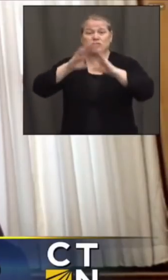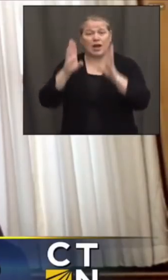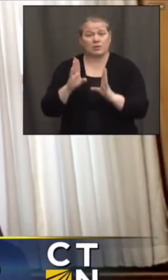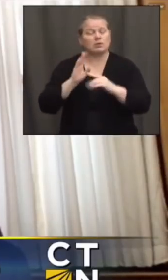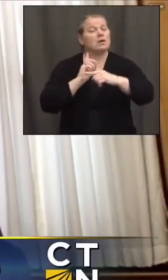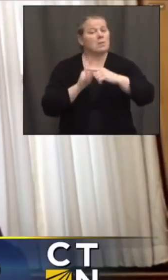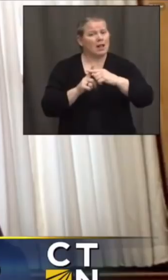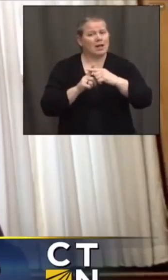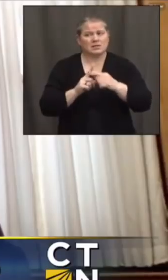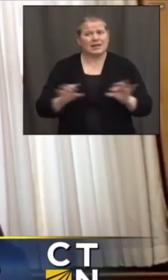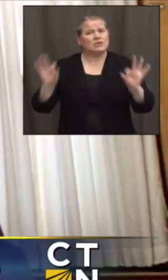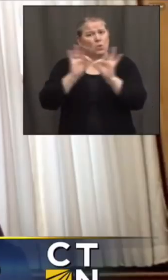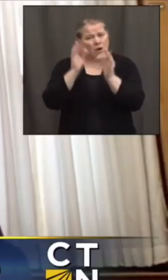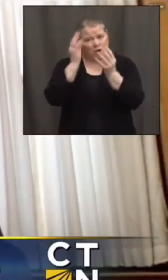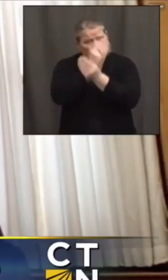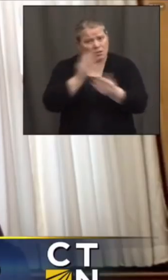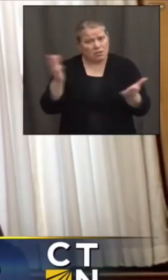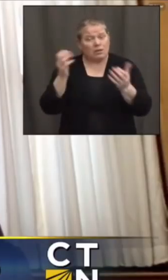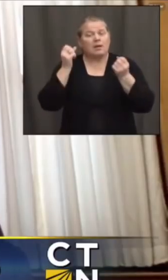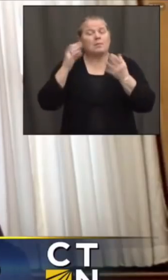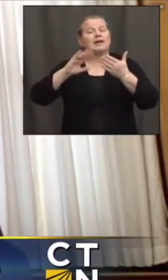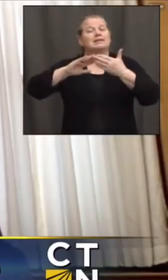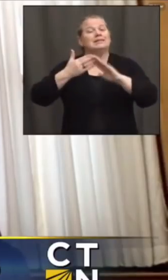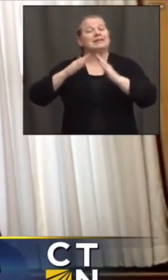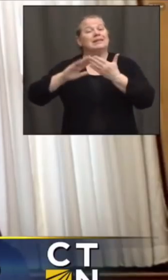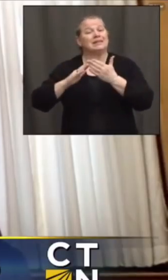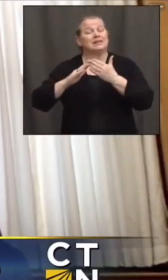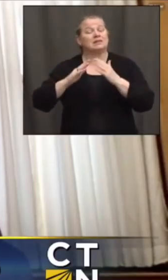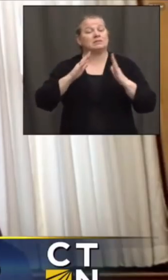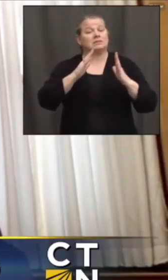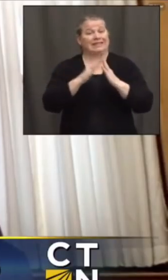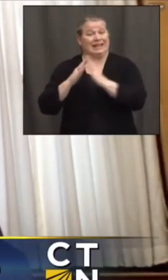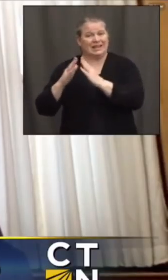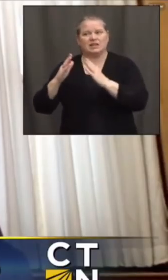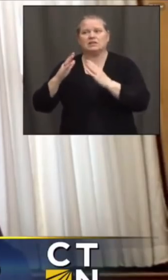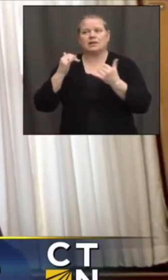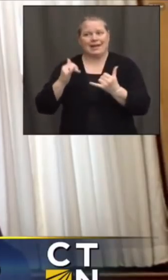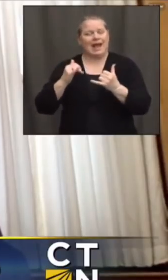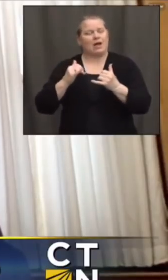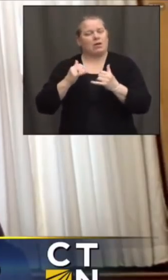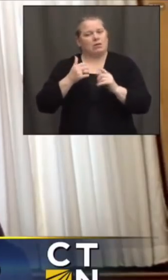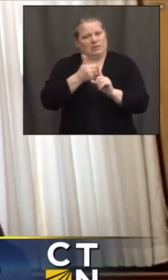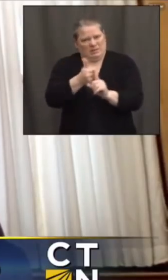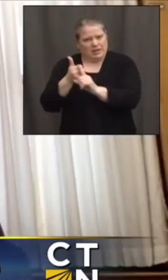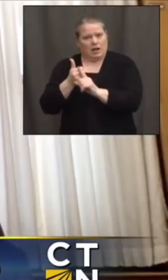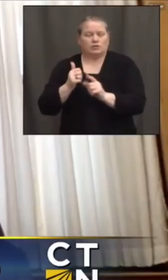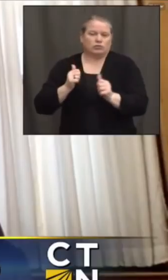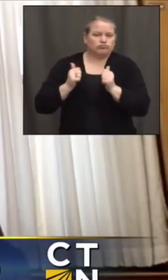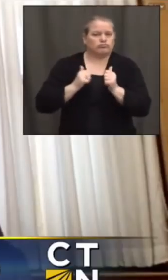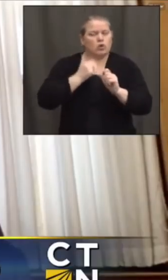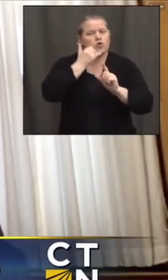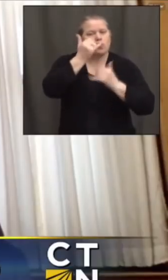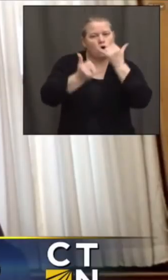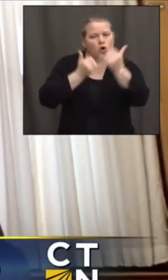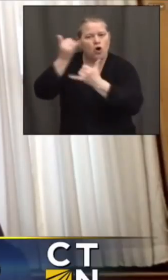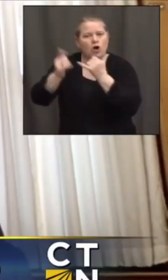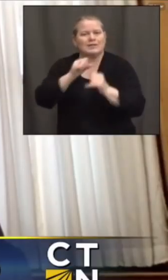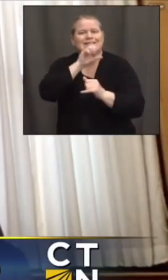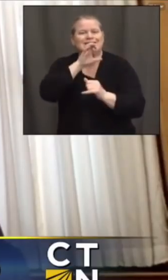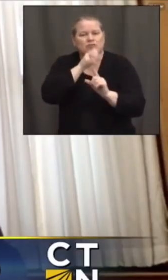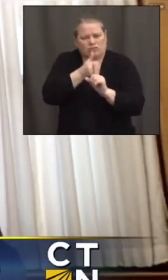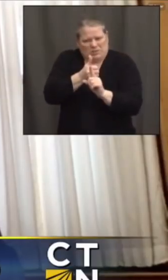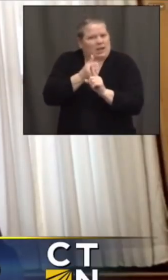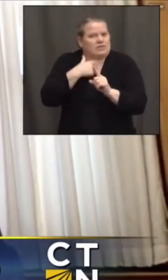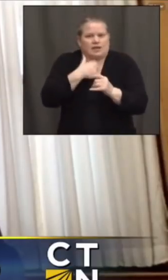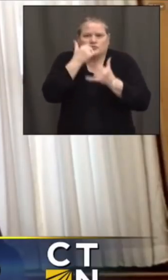of municipalities are getting very active on doing outbound calling to the seniors in their communities to help them sign up and to make sure they're aware